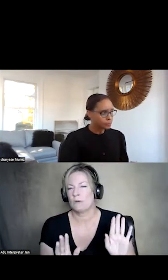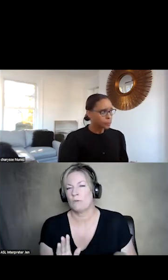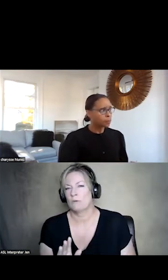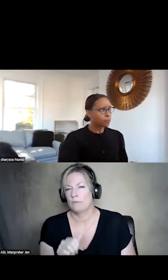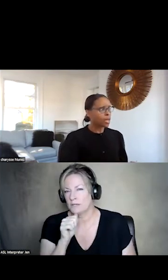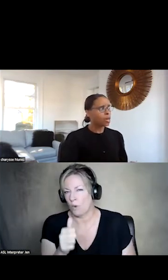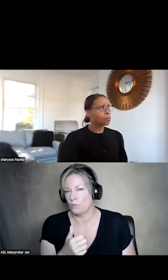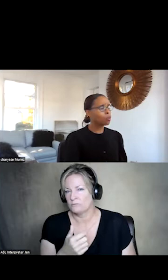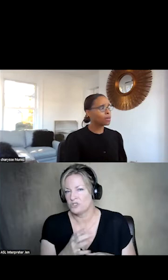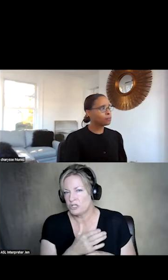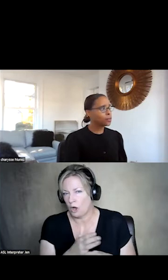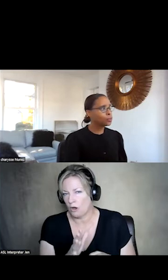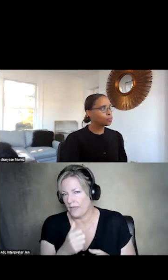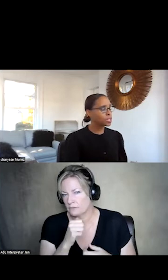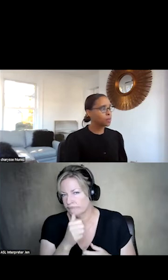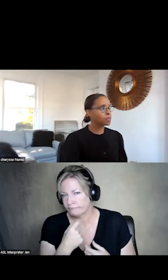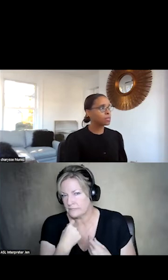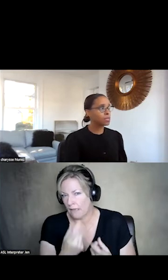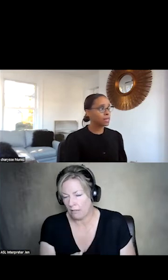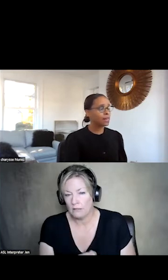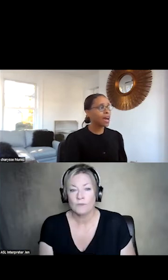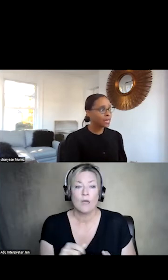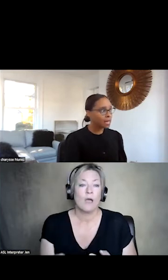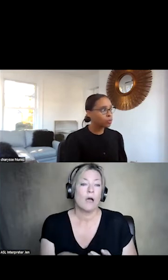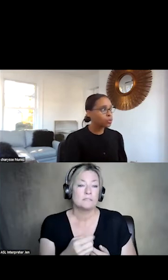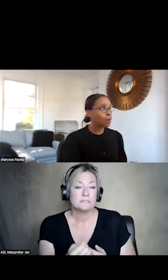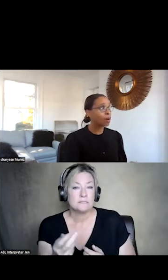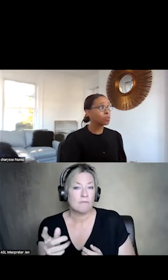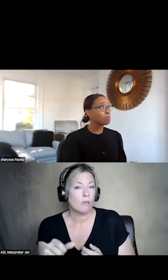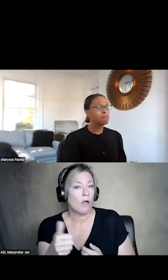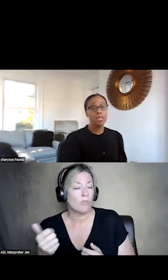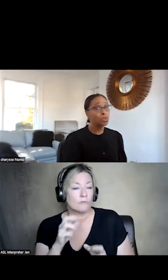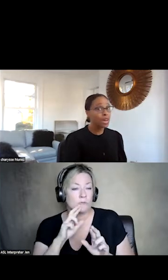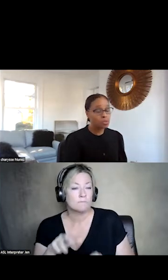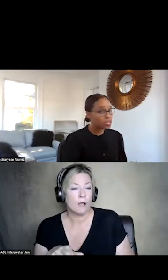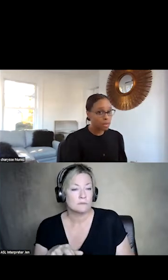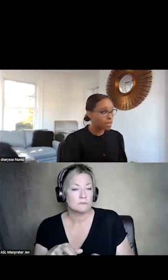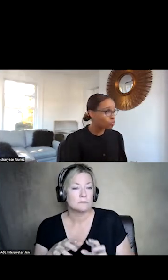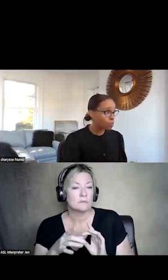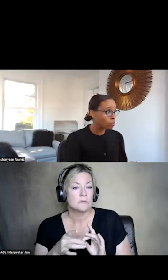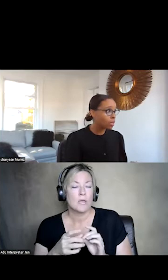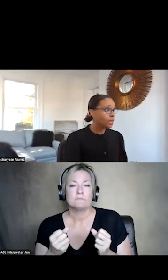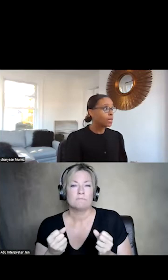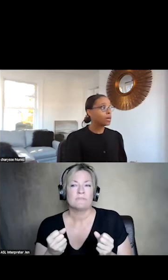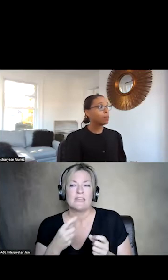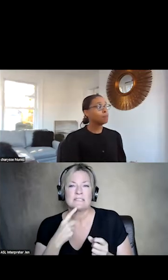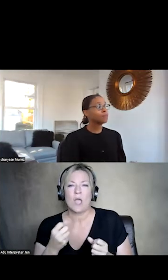see quite a few responses at high levels around many will not understand the